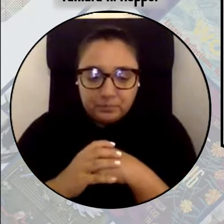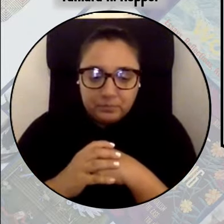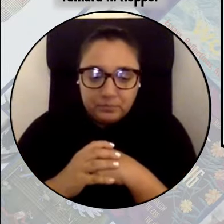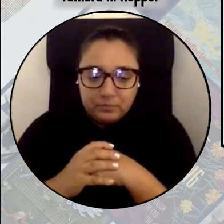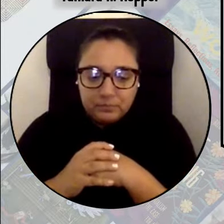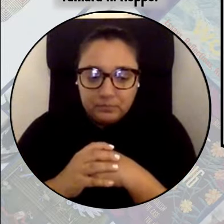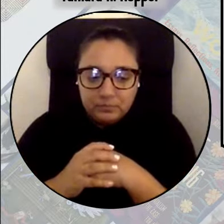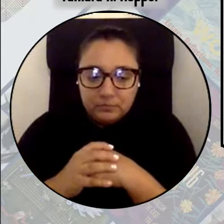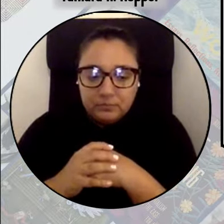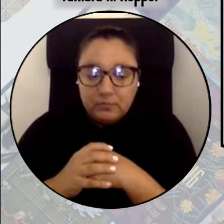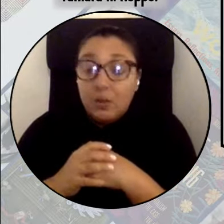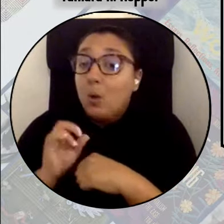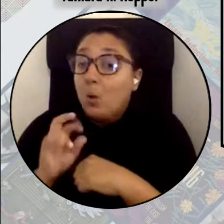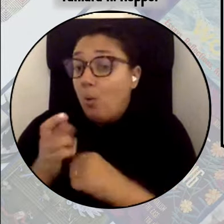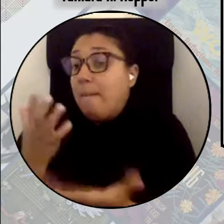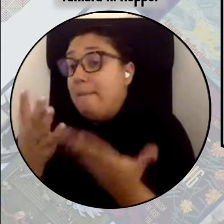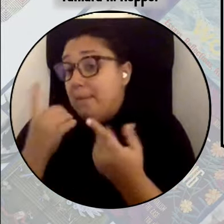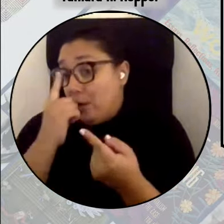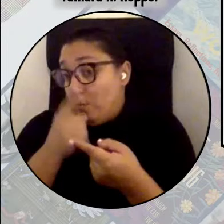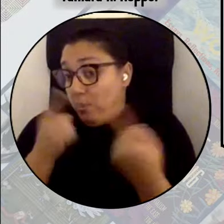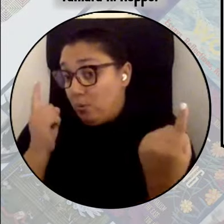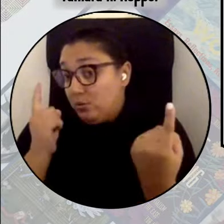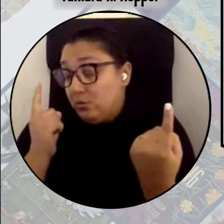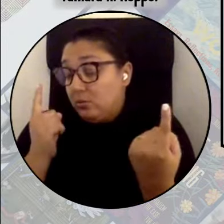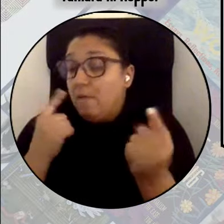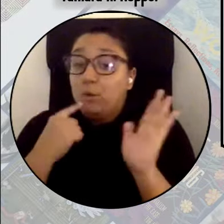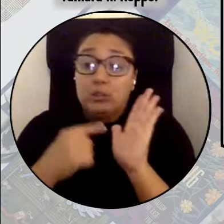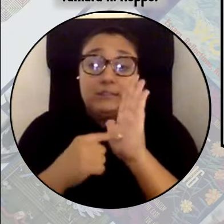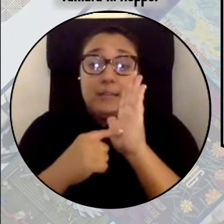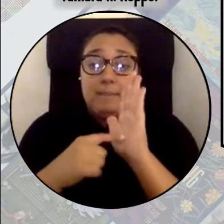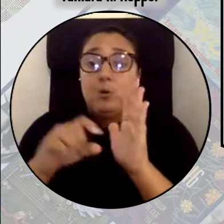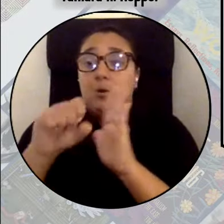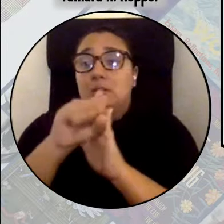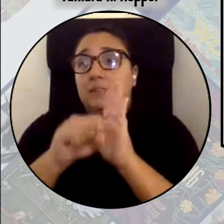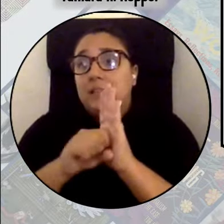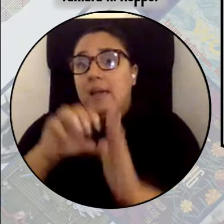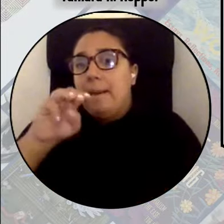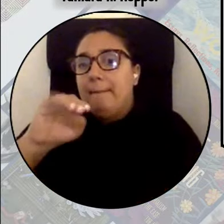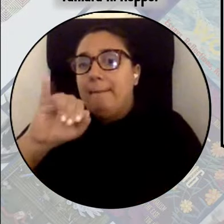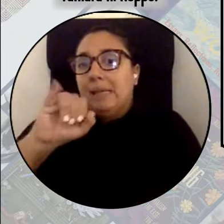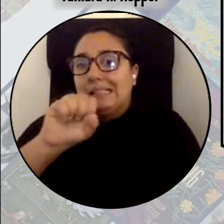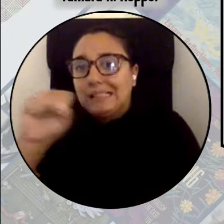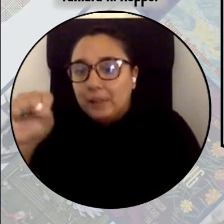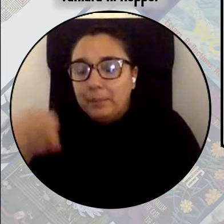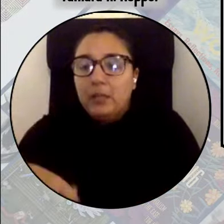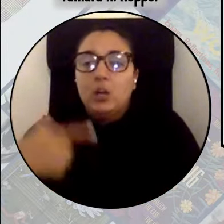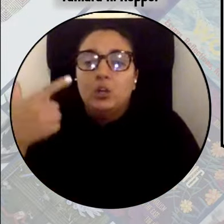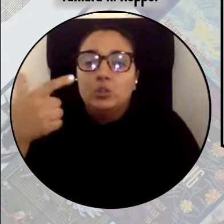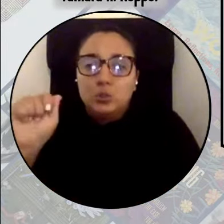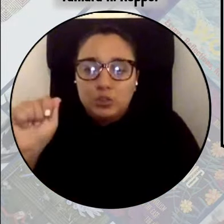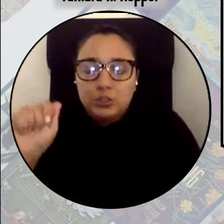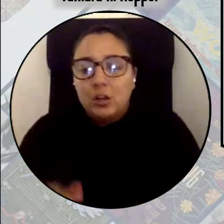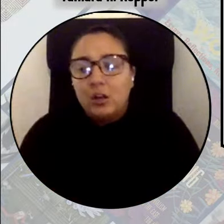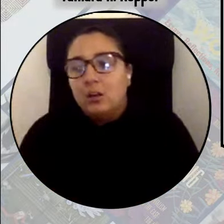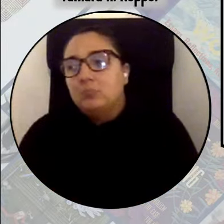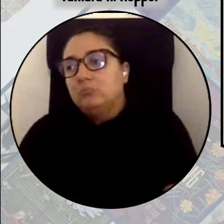or have also opposed them, right? So states like Mississippi, right, Georgia,